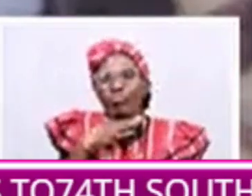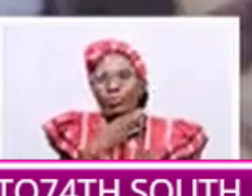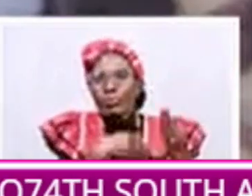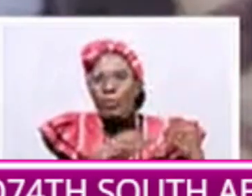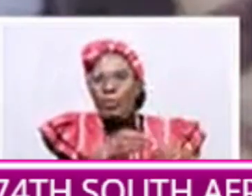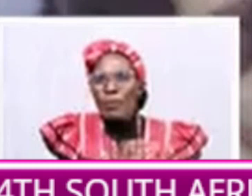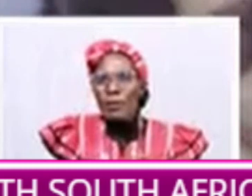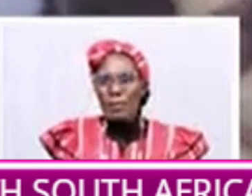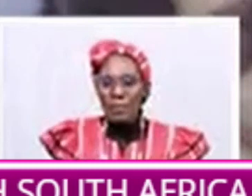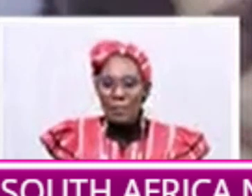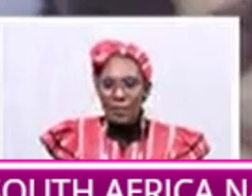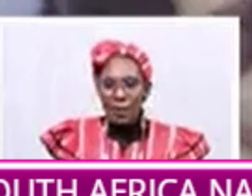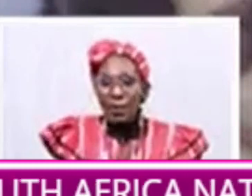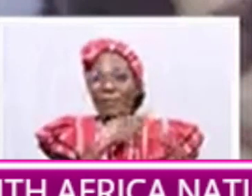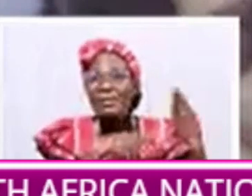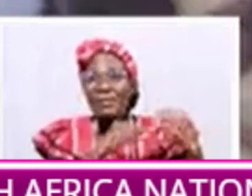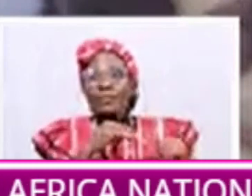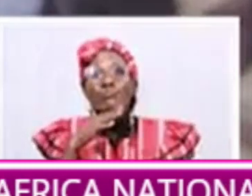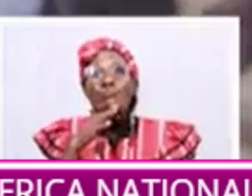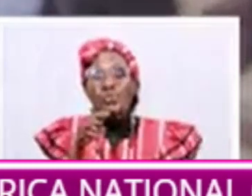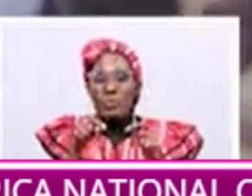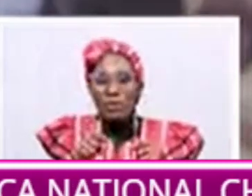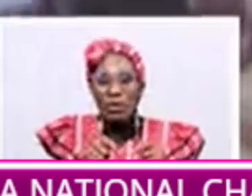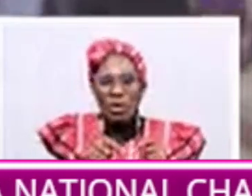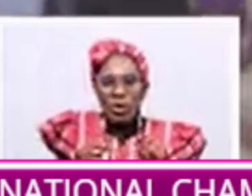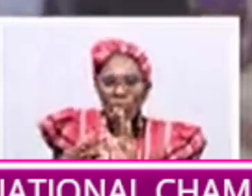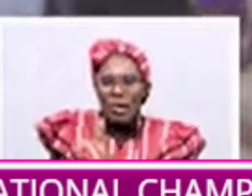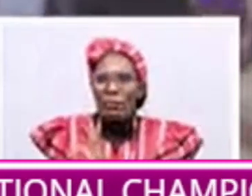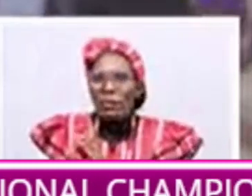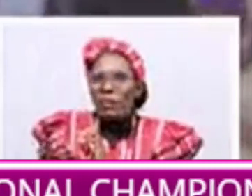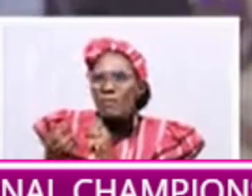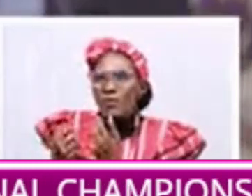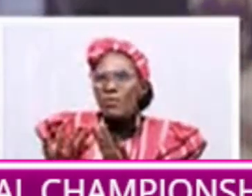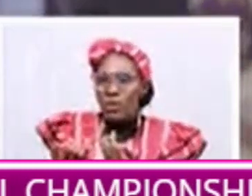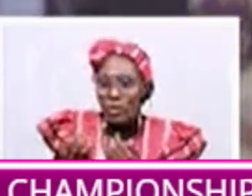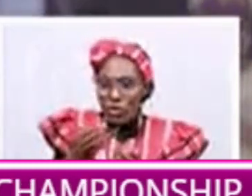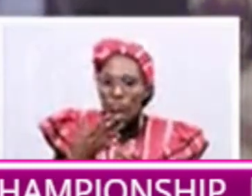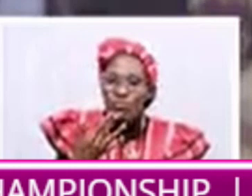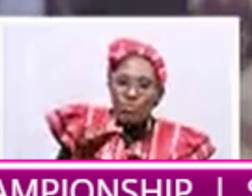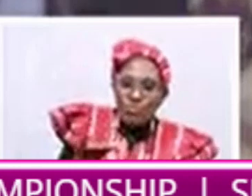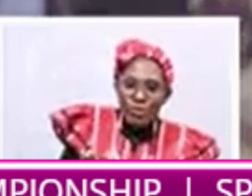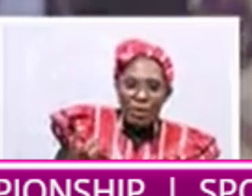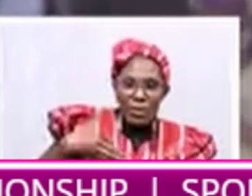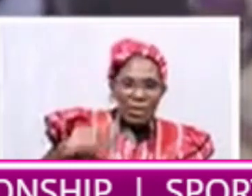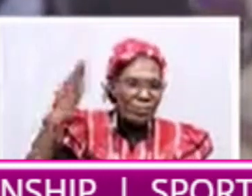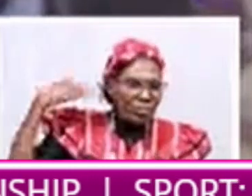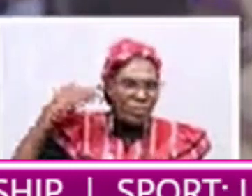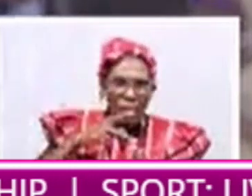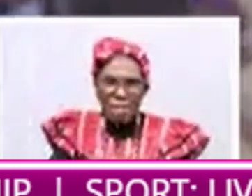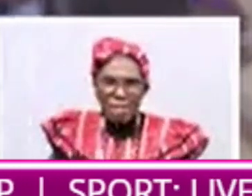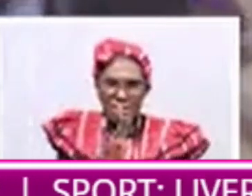reputation which we acquire by being what we are and behaving in a professional